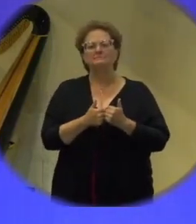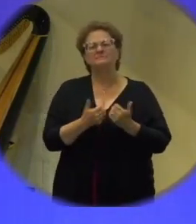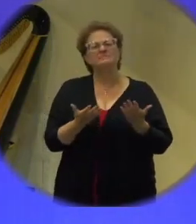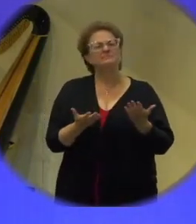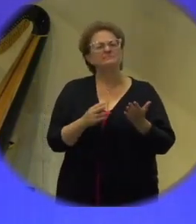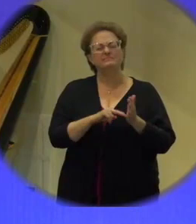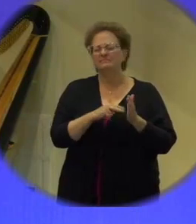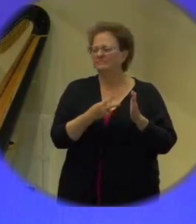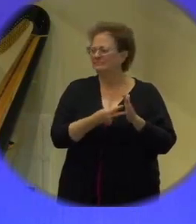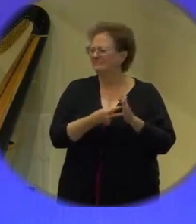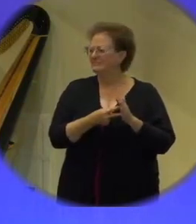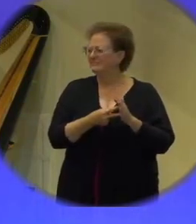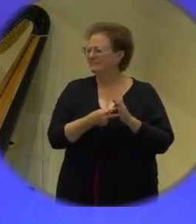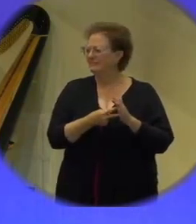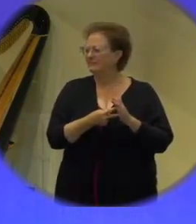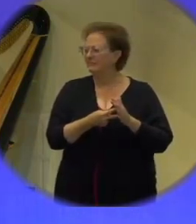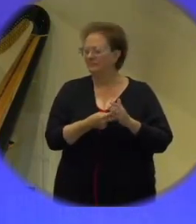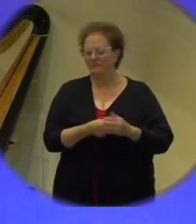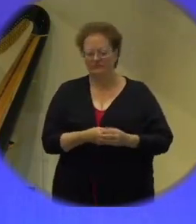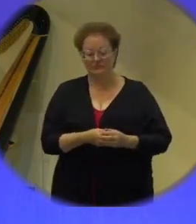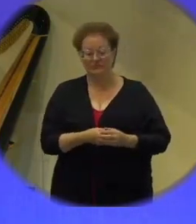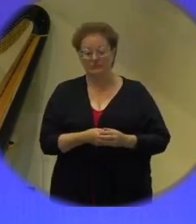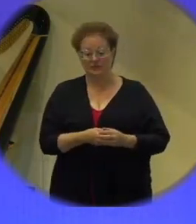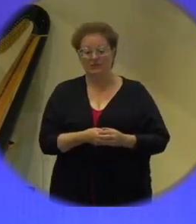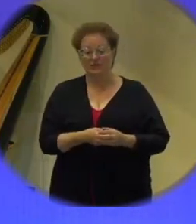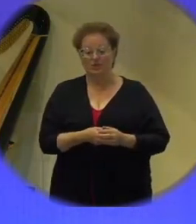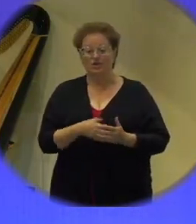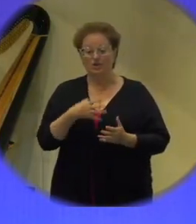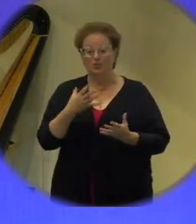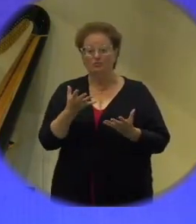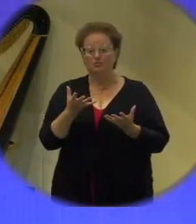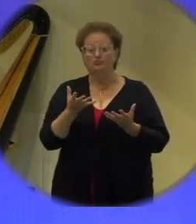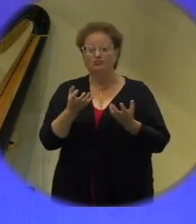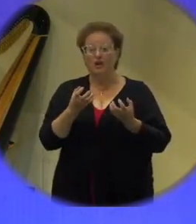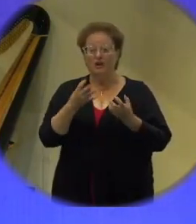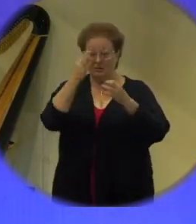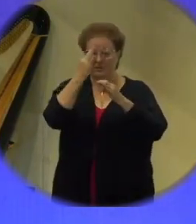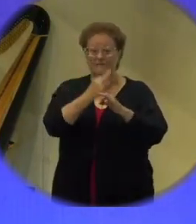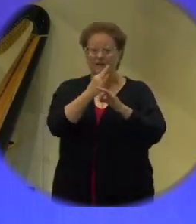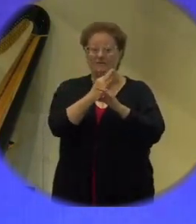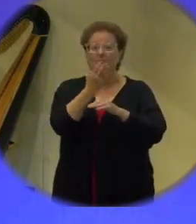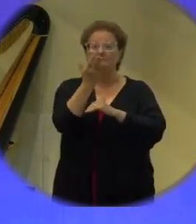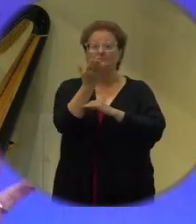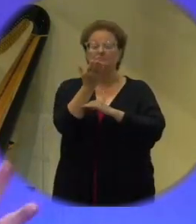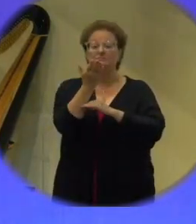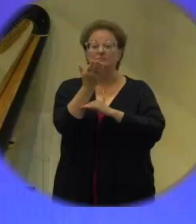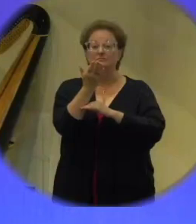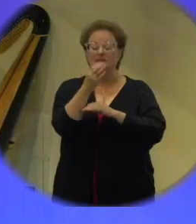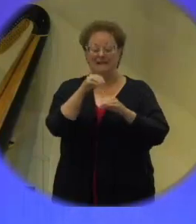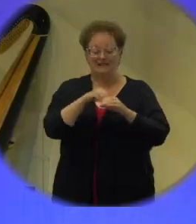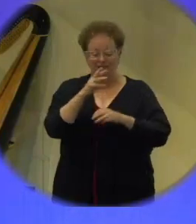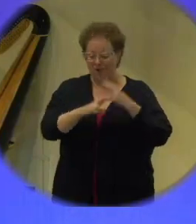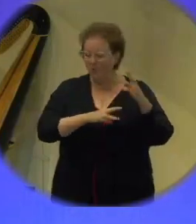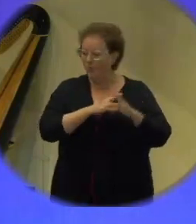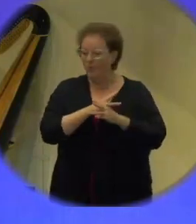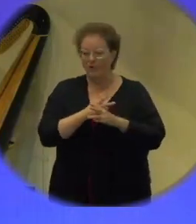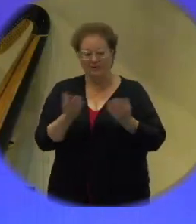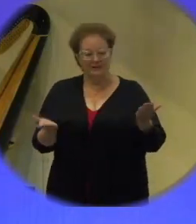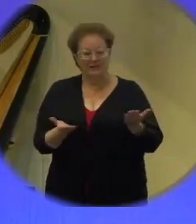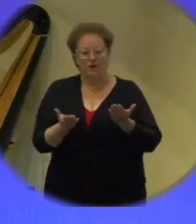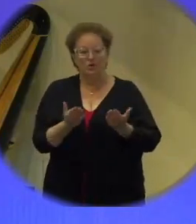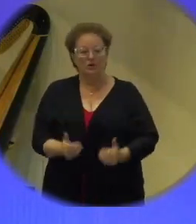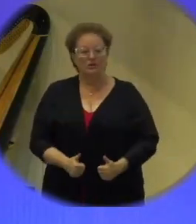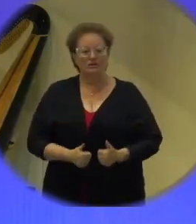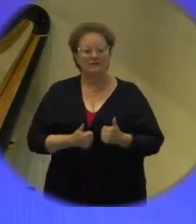what does it mean when you actually then are willing to be faithful to Him in the world in which we live for